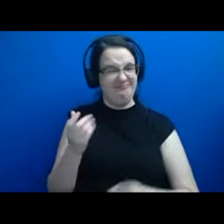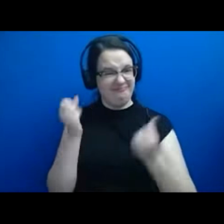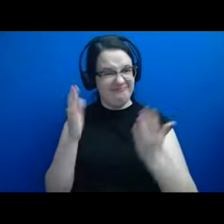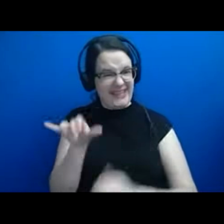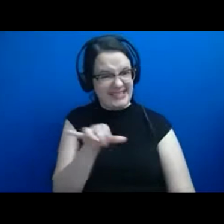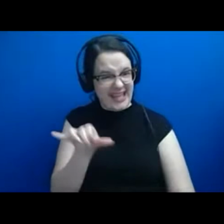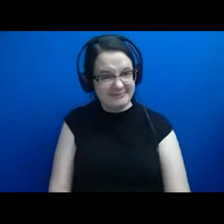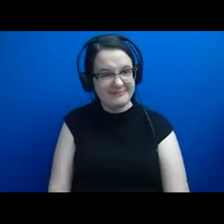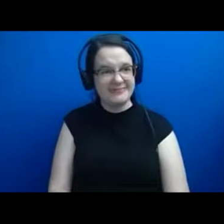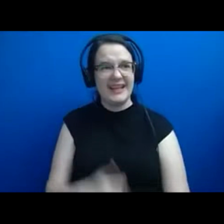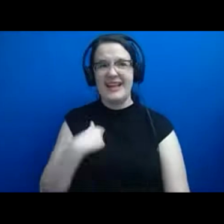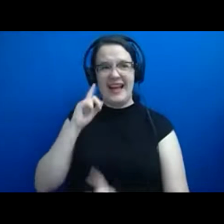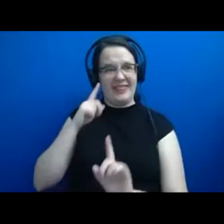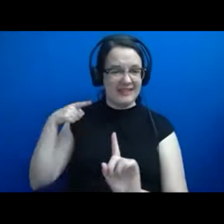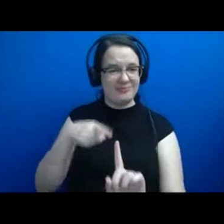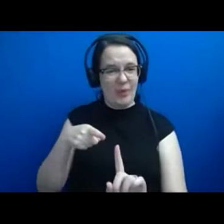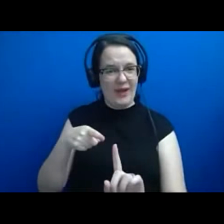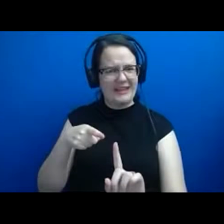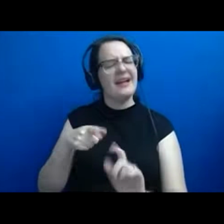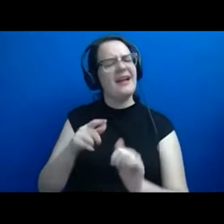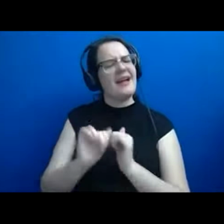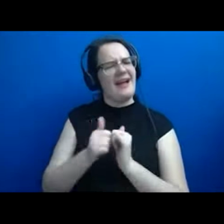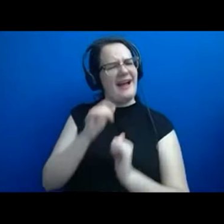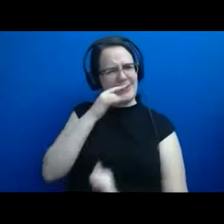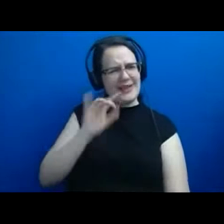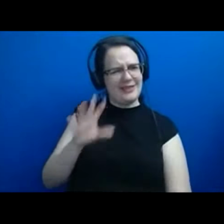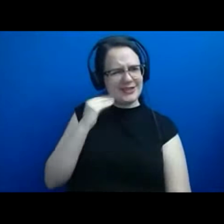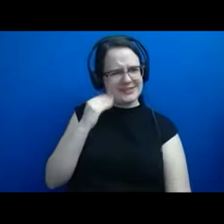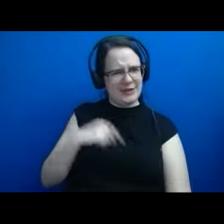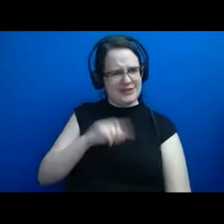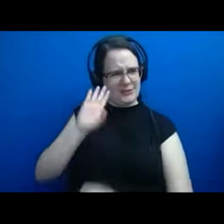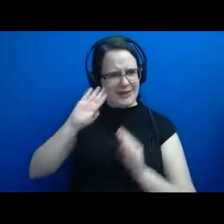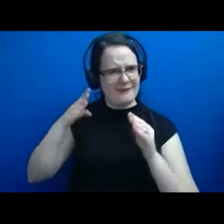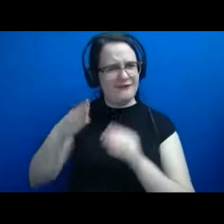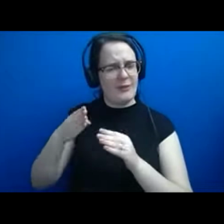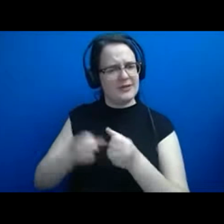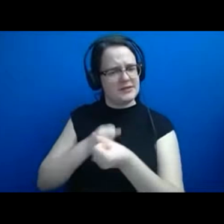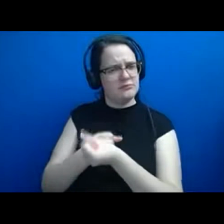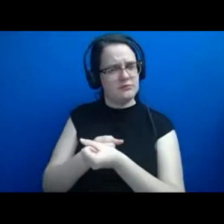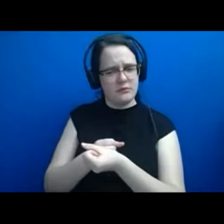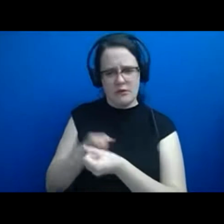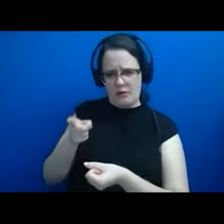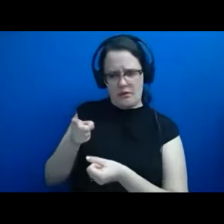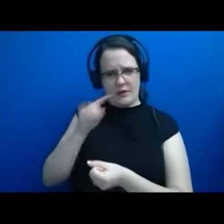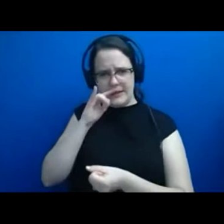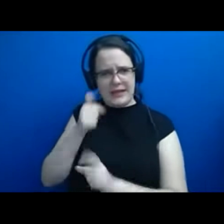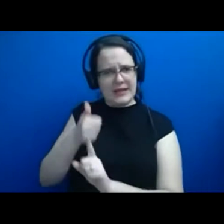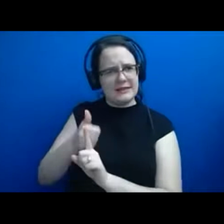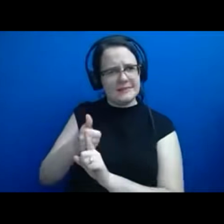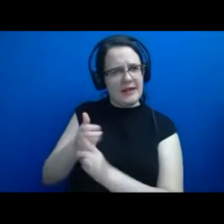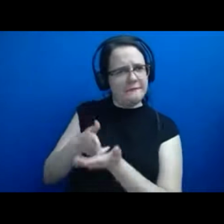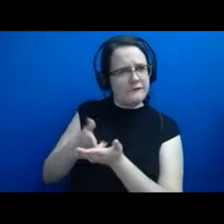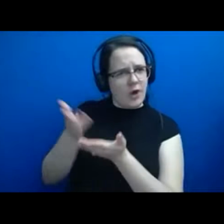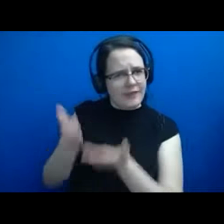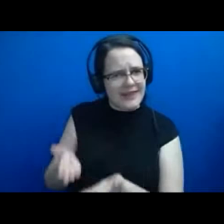to how are we centering kids' experience, right? Authentic kids, allowing them to be themselves, to have those opportunities